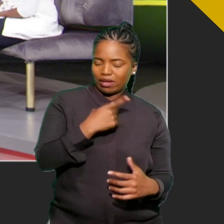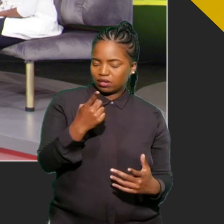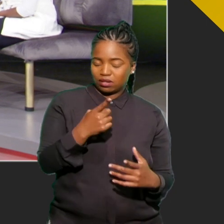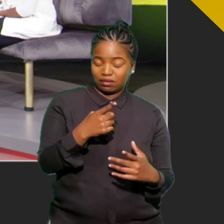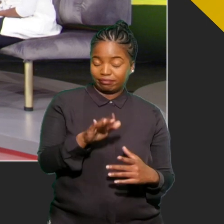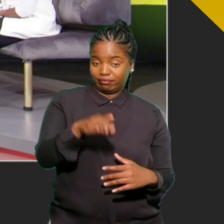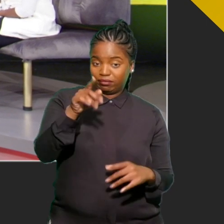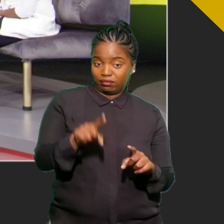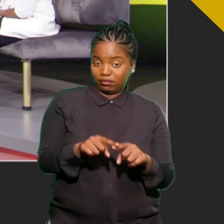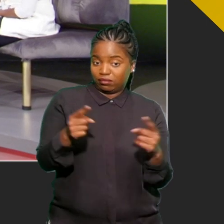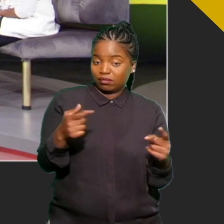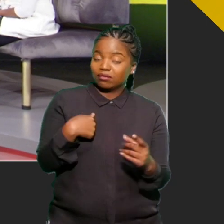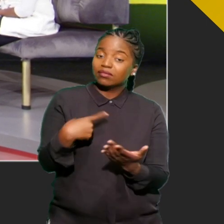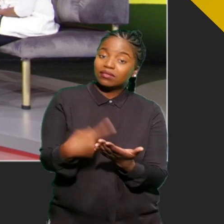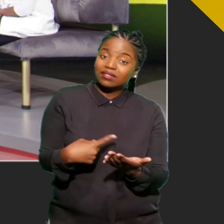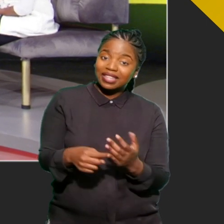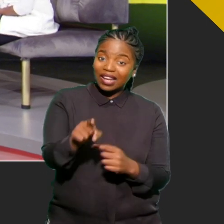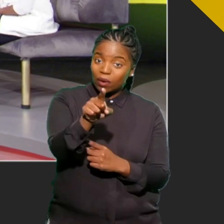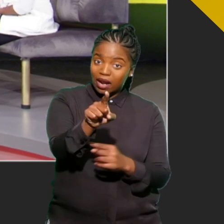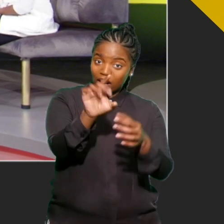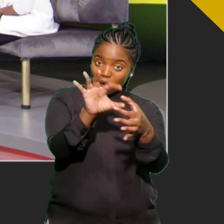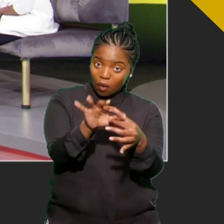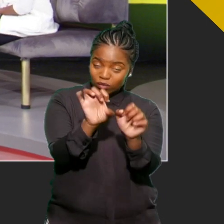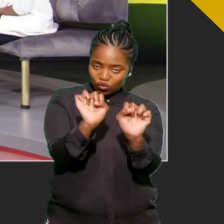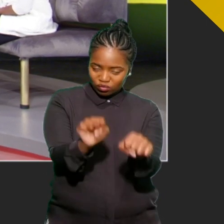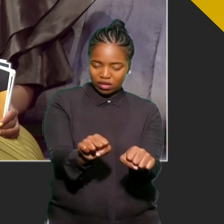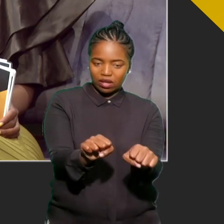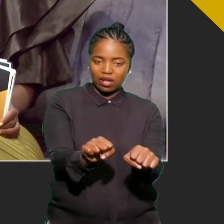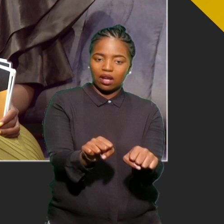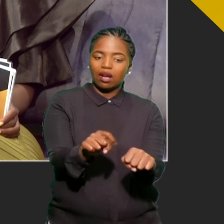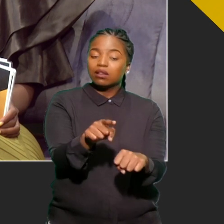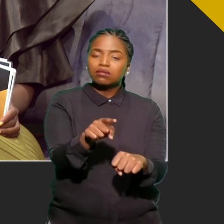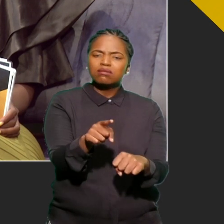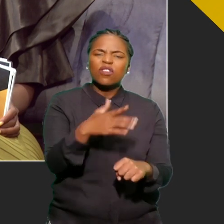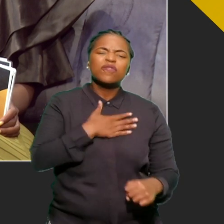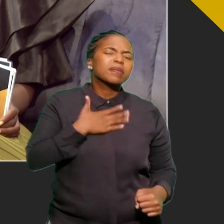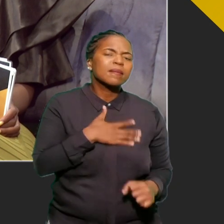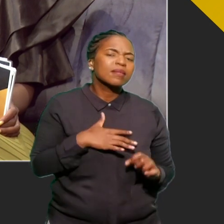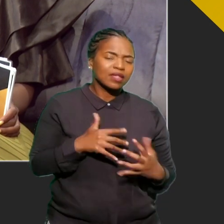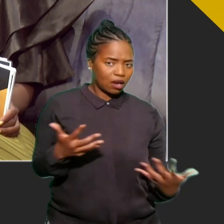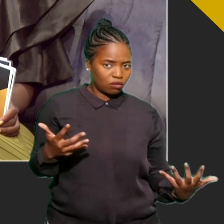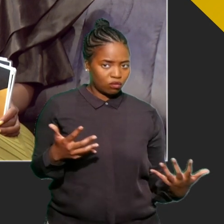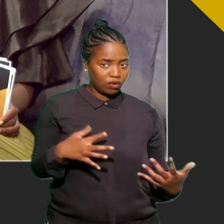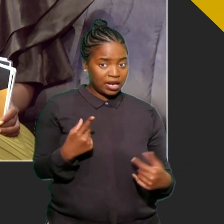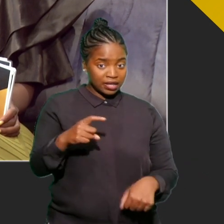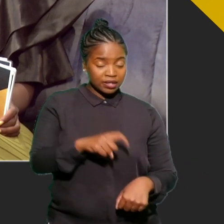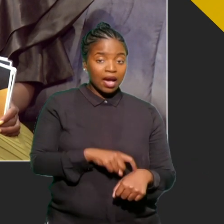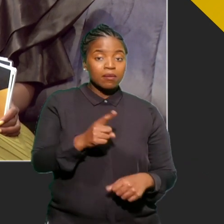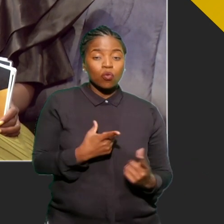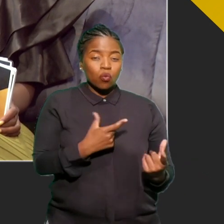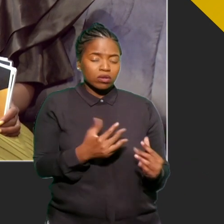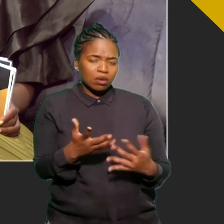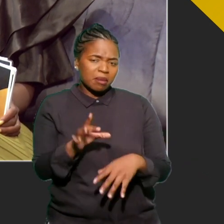but this is not for us to debate. Ngicela wena nje ubuhle ekhaya ukuthi uthathe lethubo ukuthi usho na ukuthi ayi cha nesihlambe emeli wenze kanje kwenze maybe